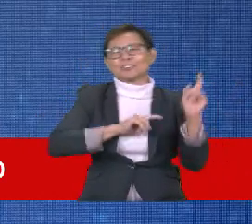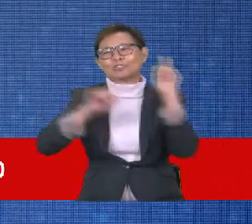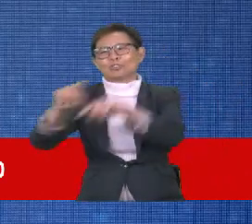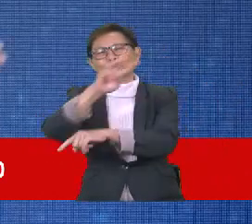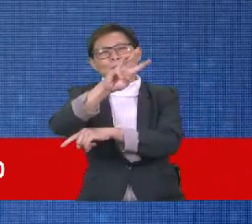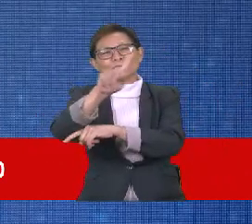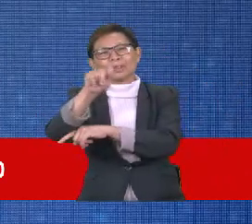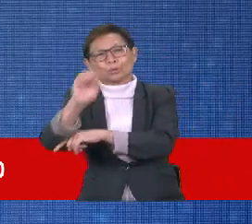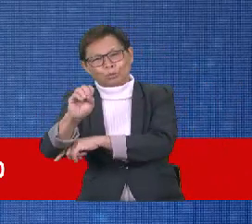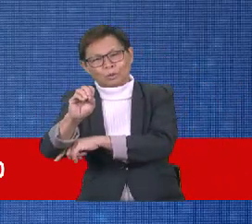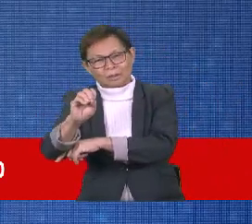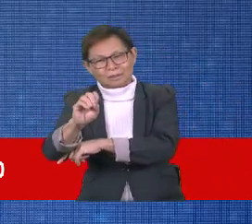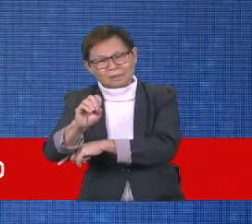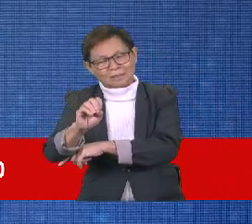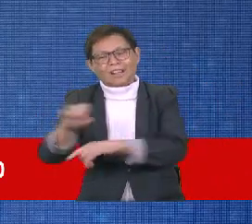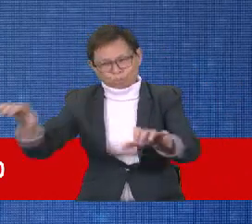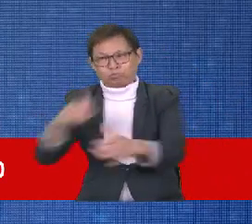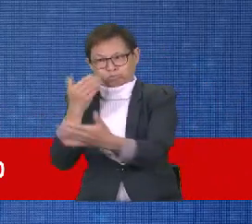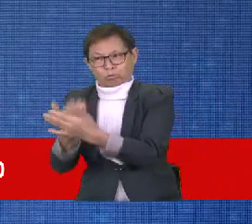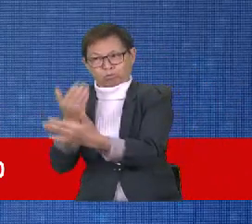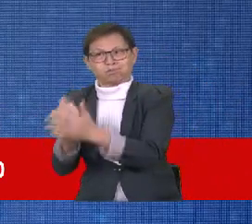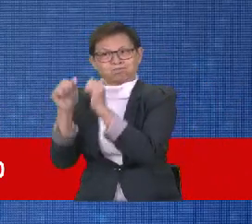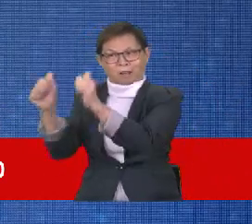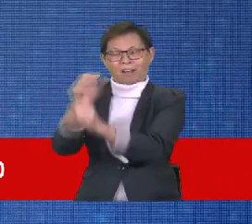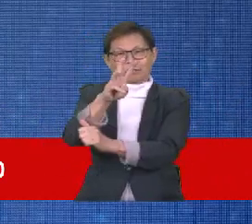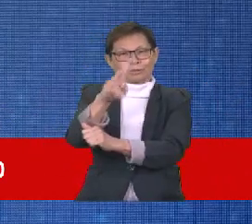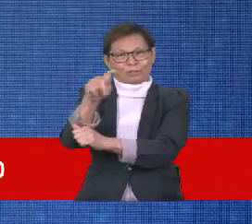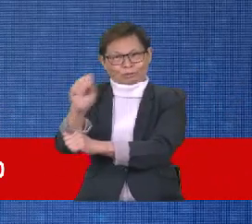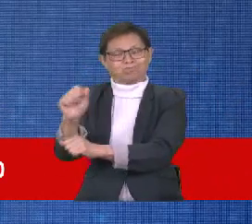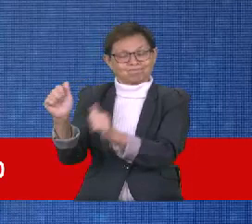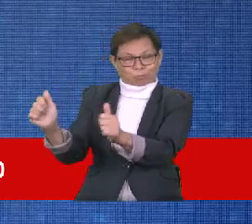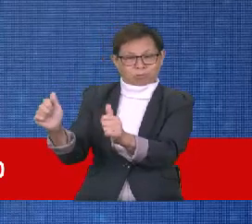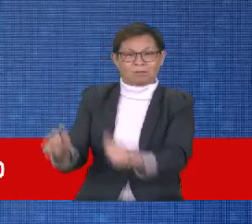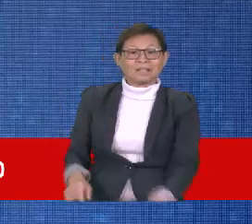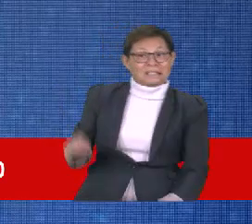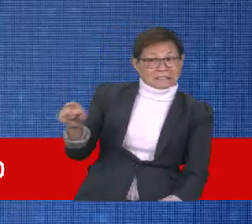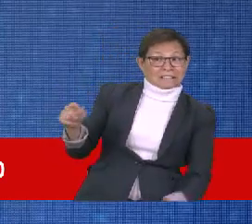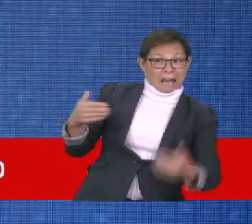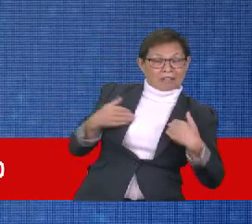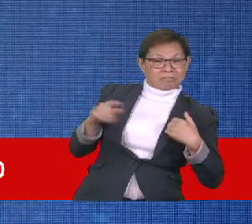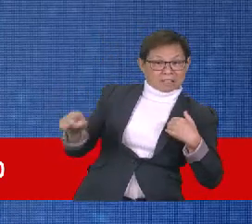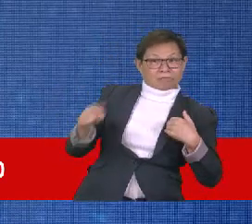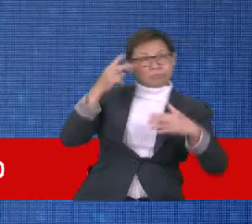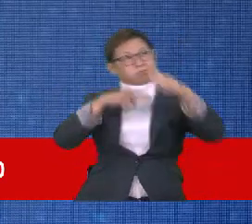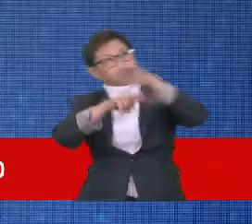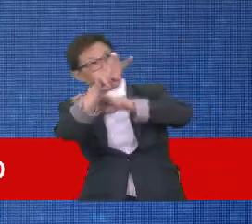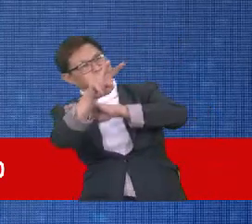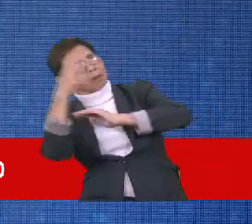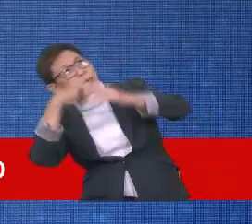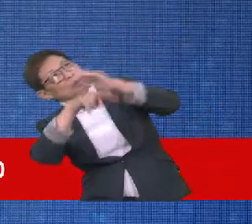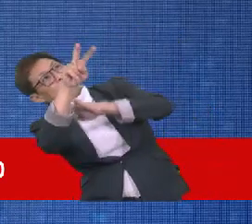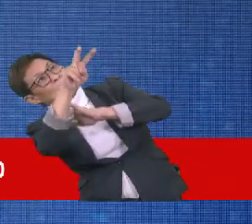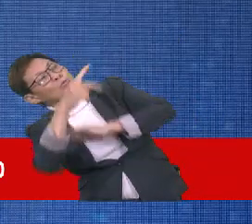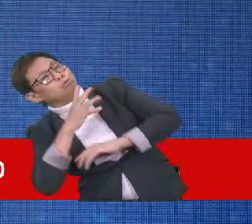and did reasonably well there. And he had that foresight, as I said, to